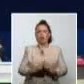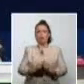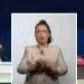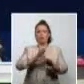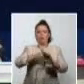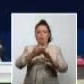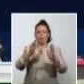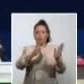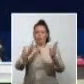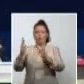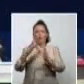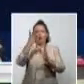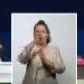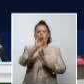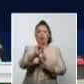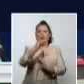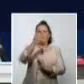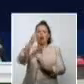with 3 cases.